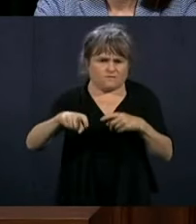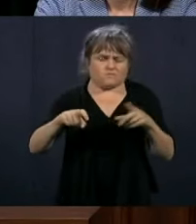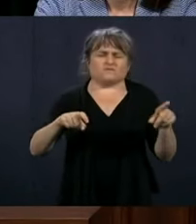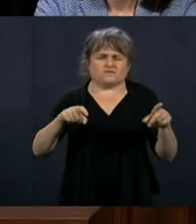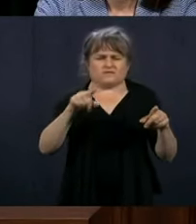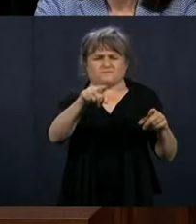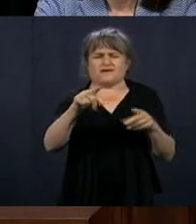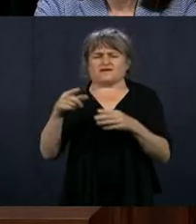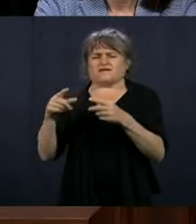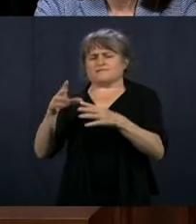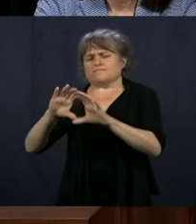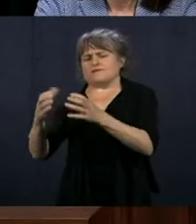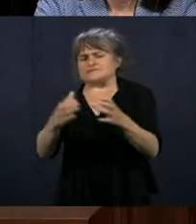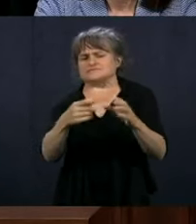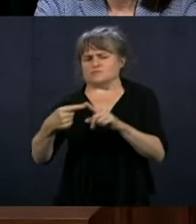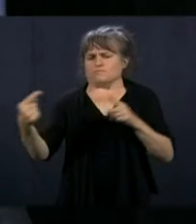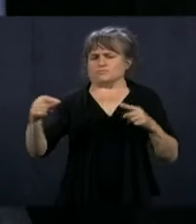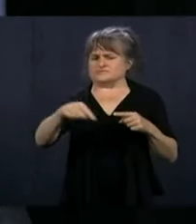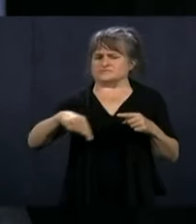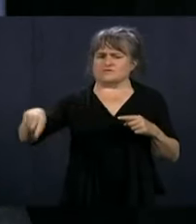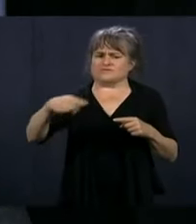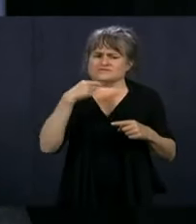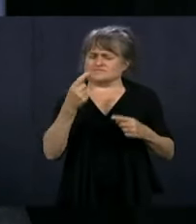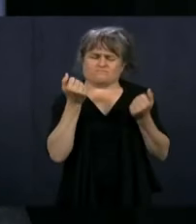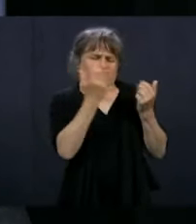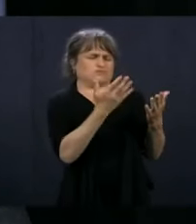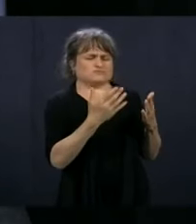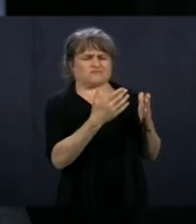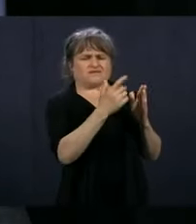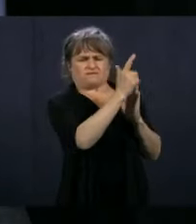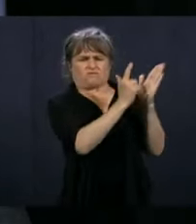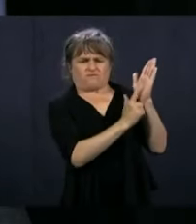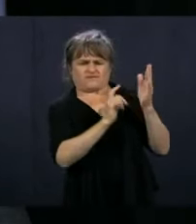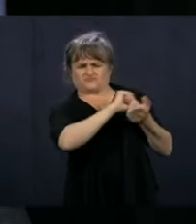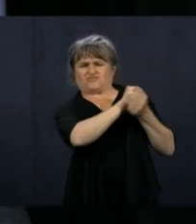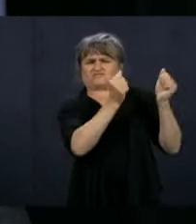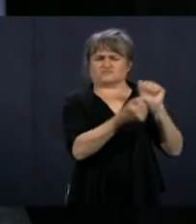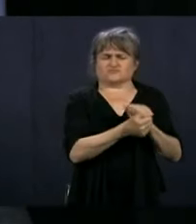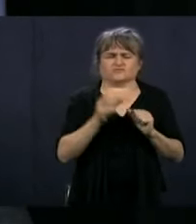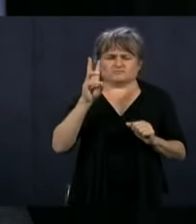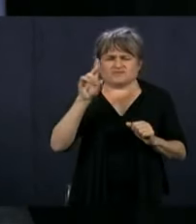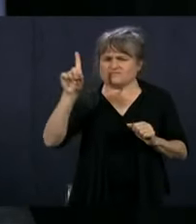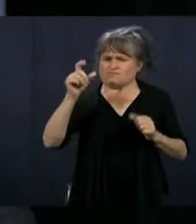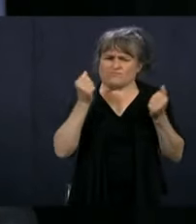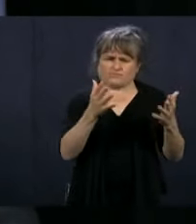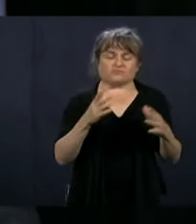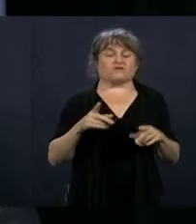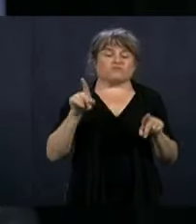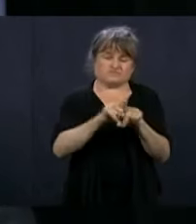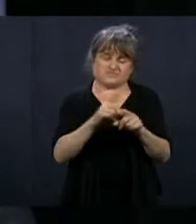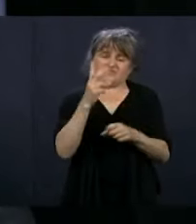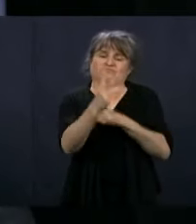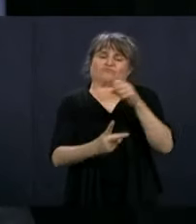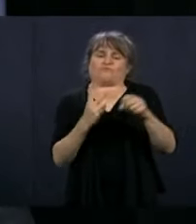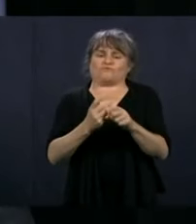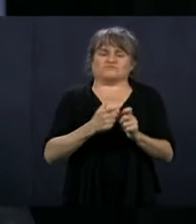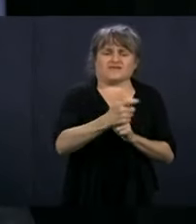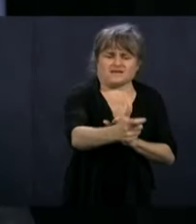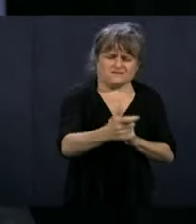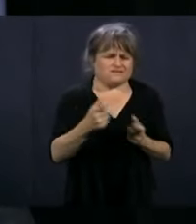launch projects. Are you ready to remove the bill? Dr. Arruda, do you need 2 years to maintain the law on public